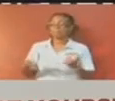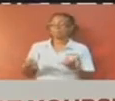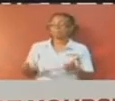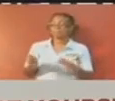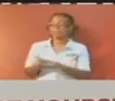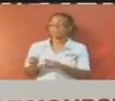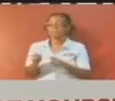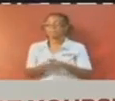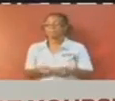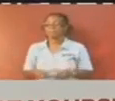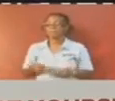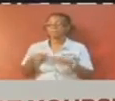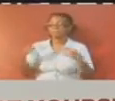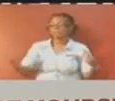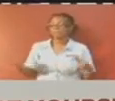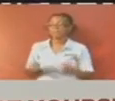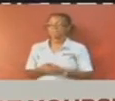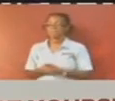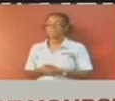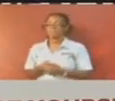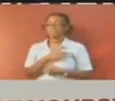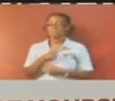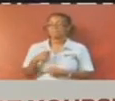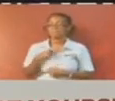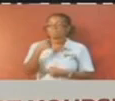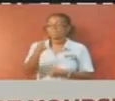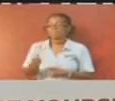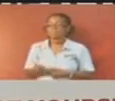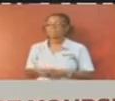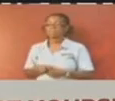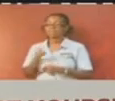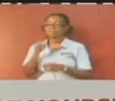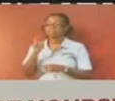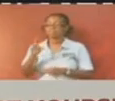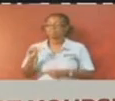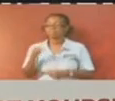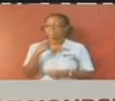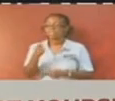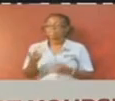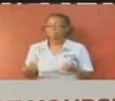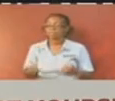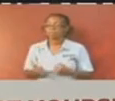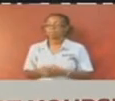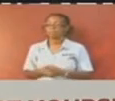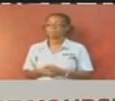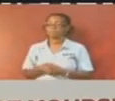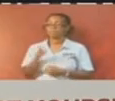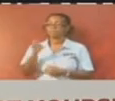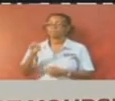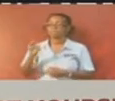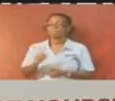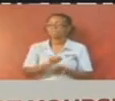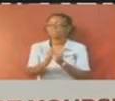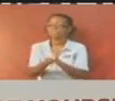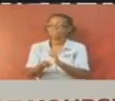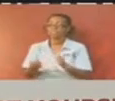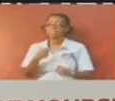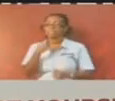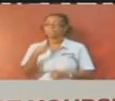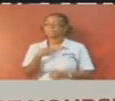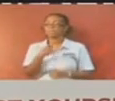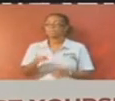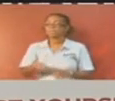Mr. Munilal in today's papers, "But we must be cautious as we go forward with the multiplicity